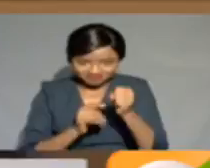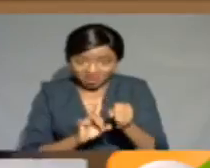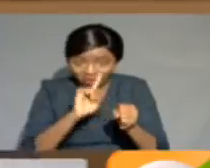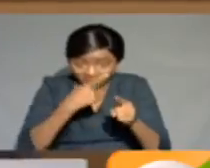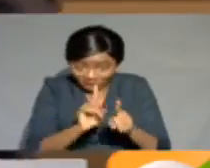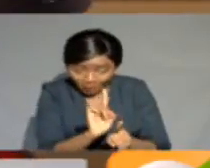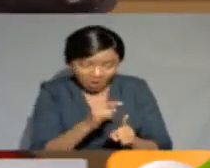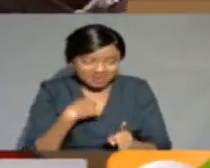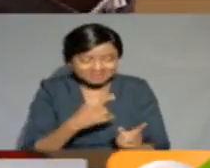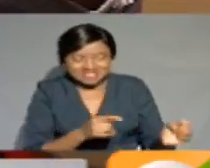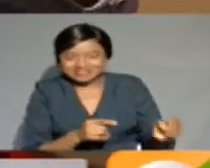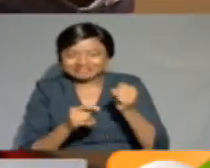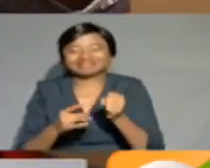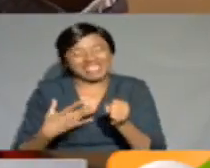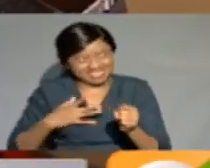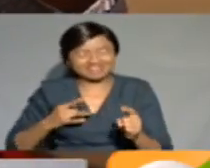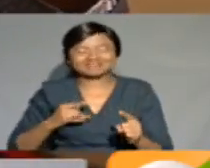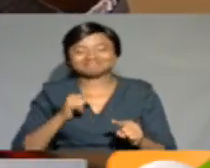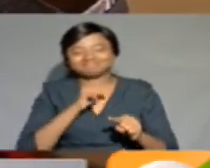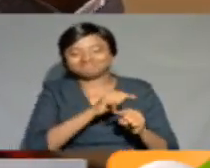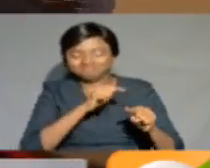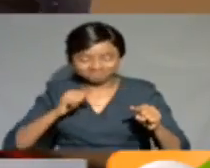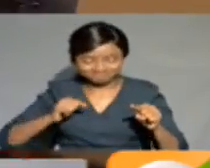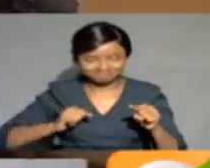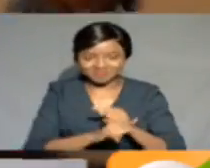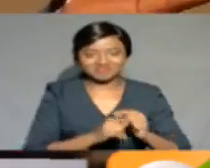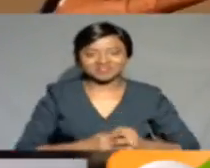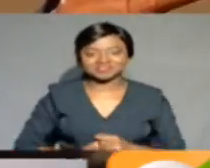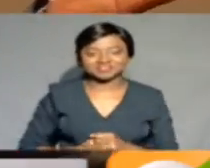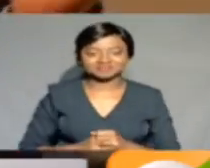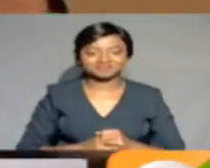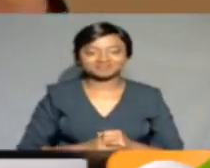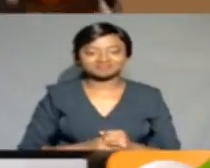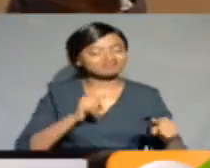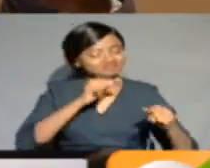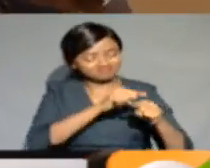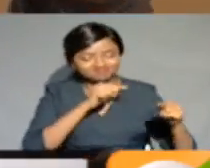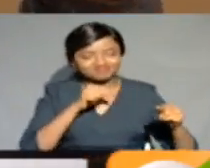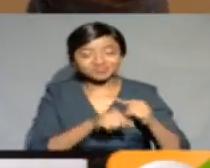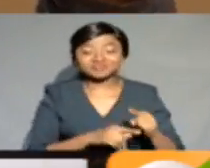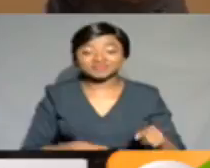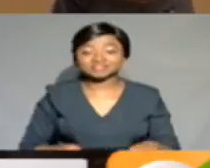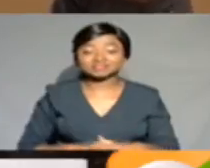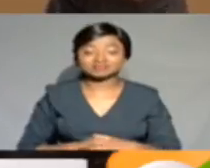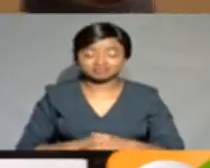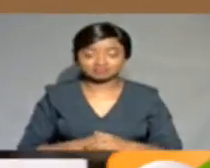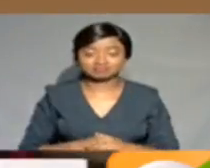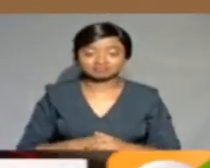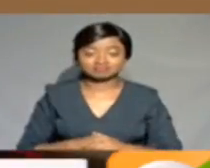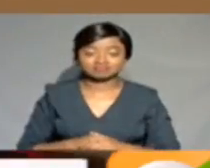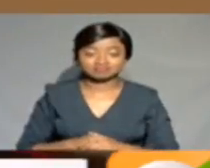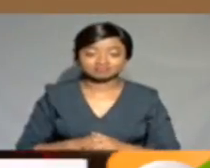like, it was like a revenge, like the doctor was saying. It was like a revenge. So by the end of,